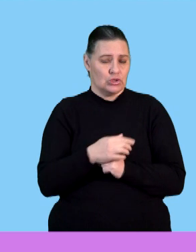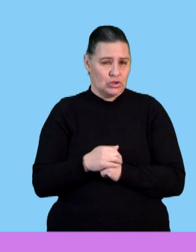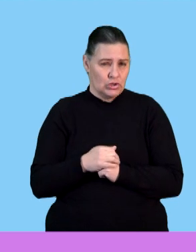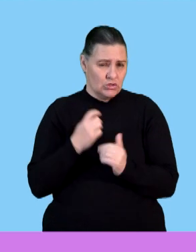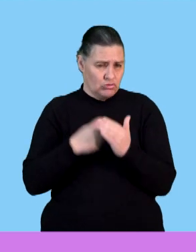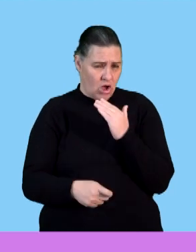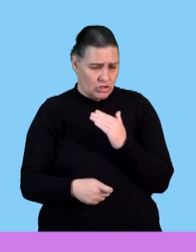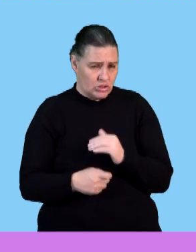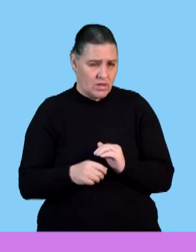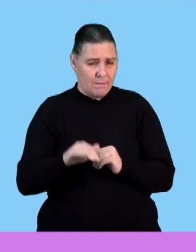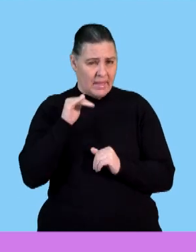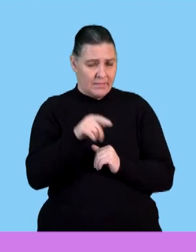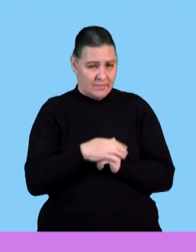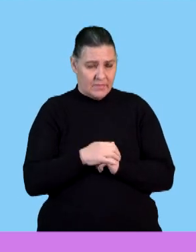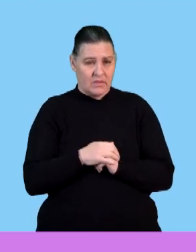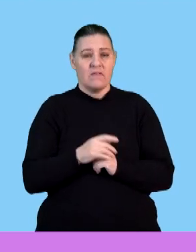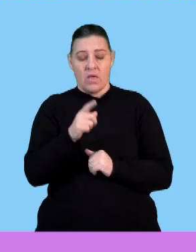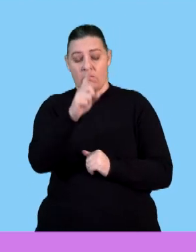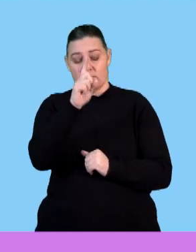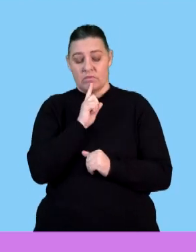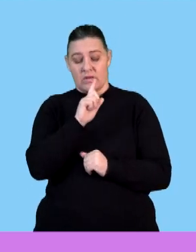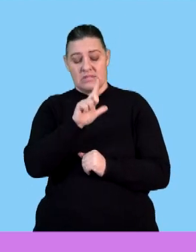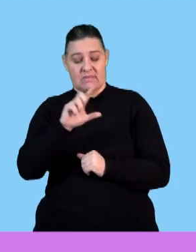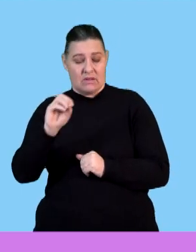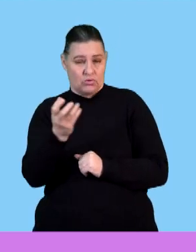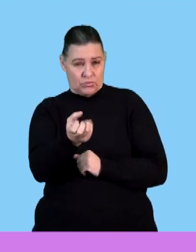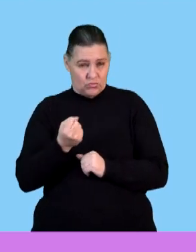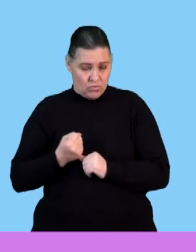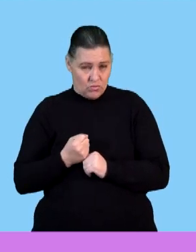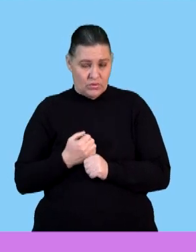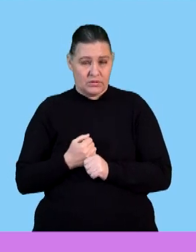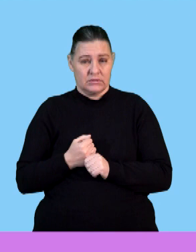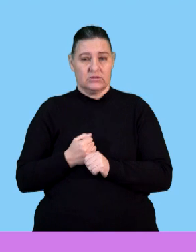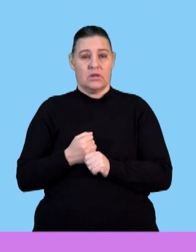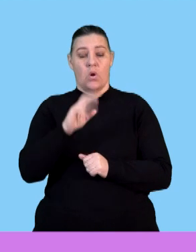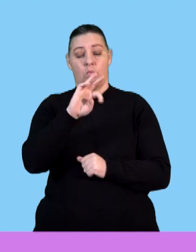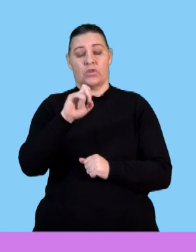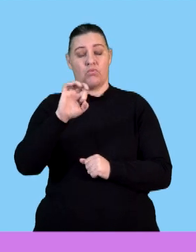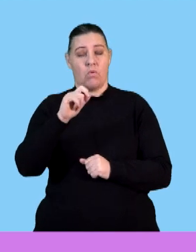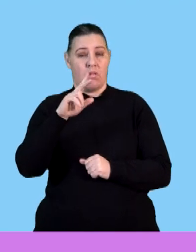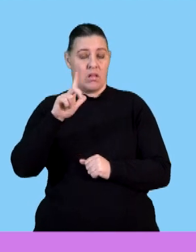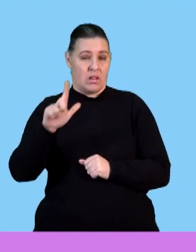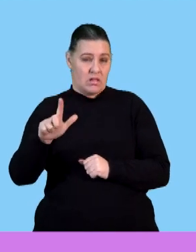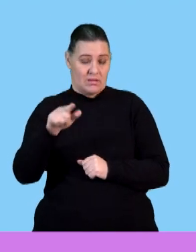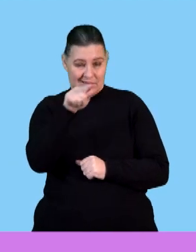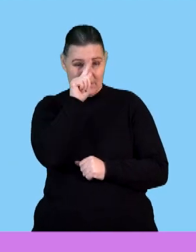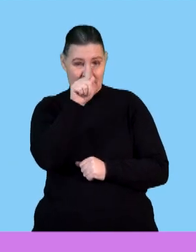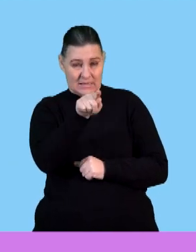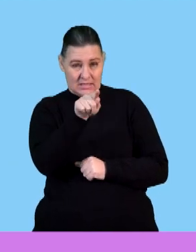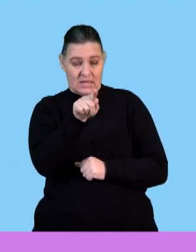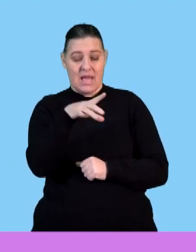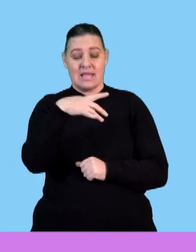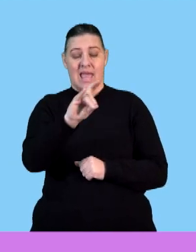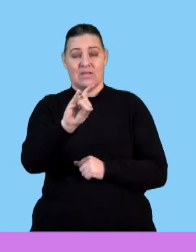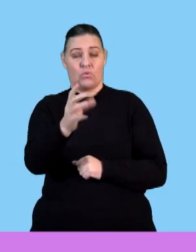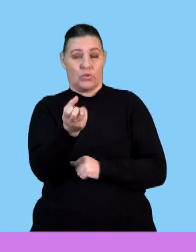her. Okay, so if she withdrew R1,700, we go to withdrawals right here. It